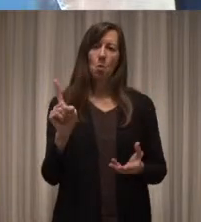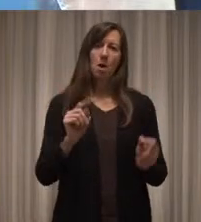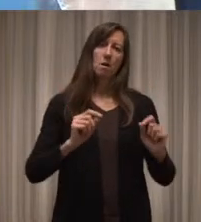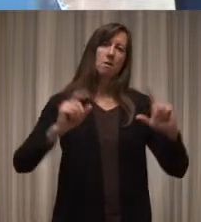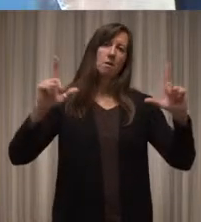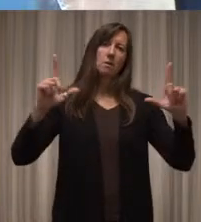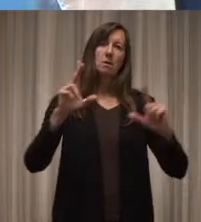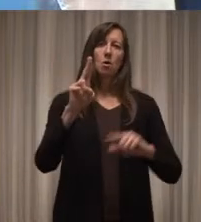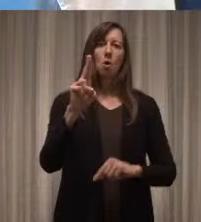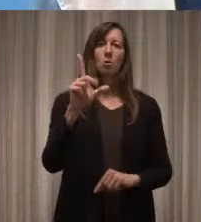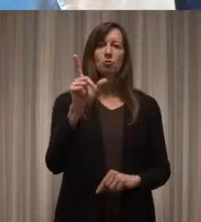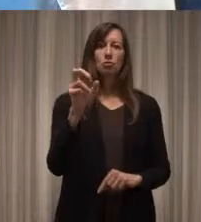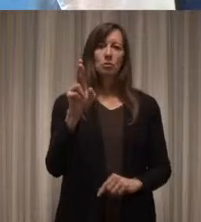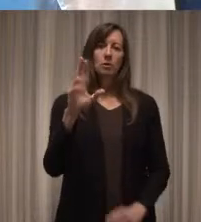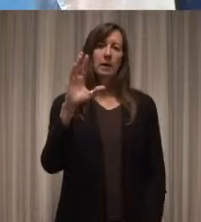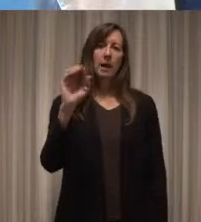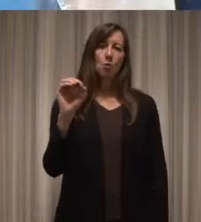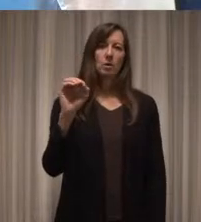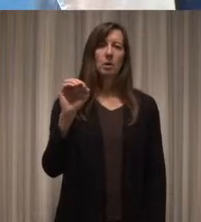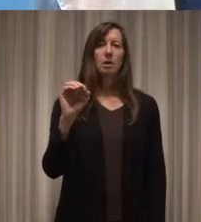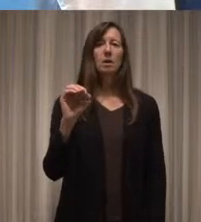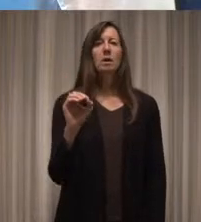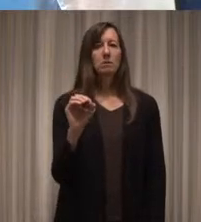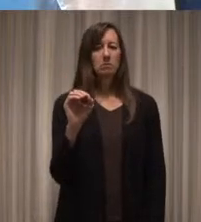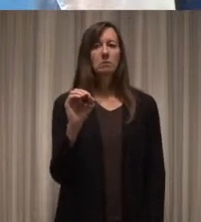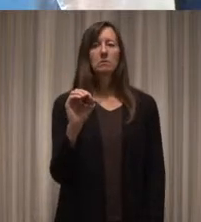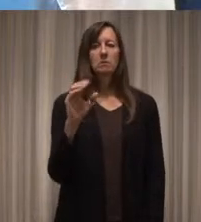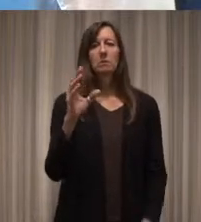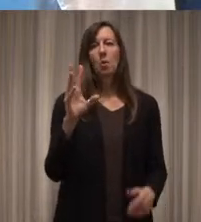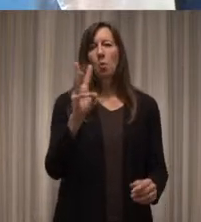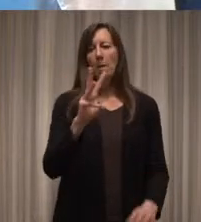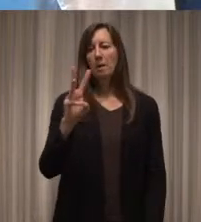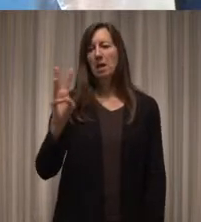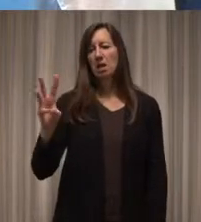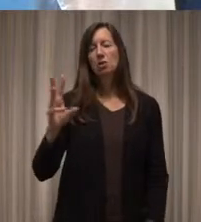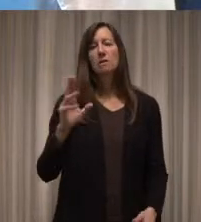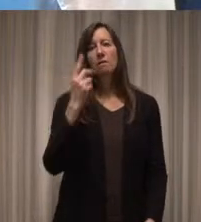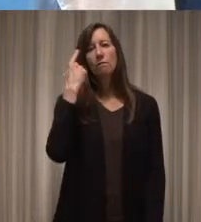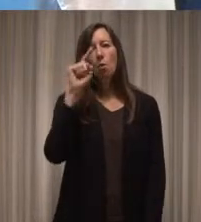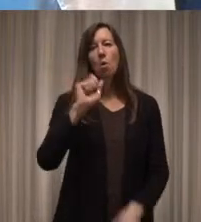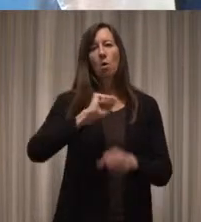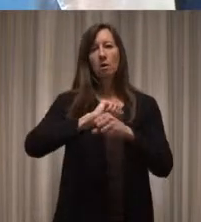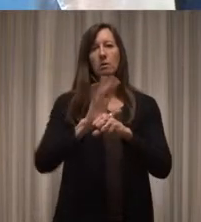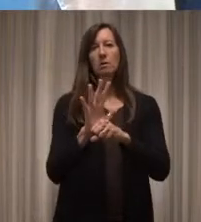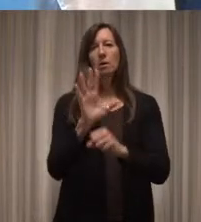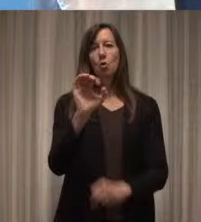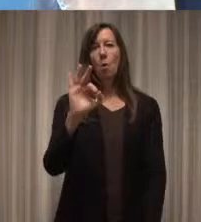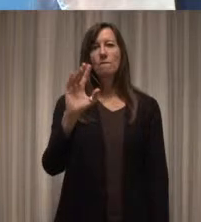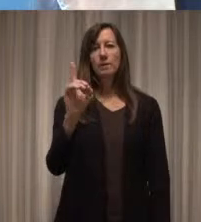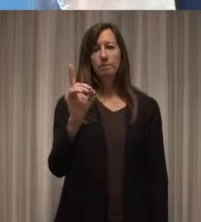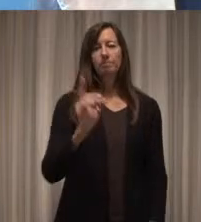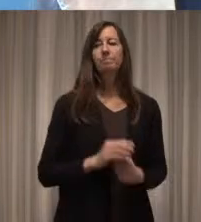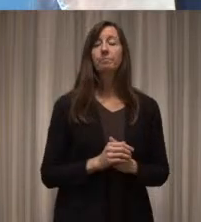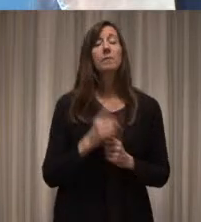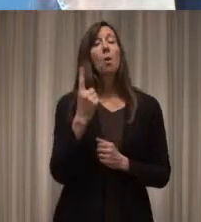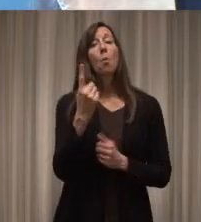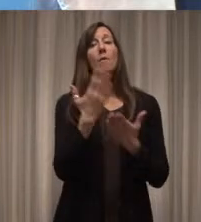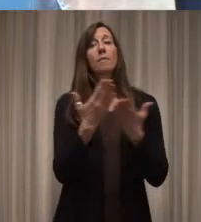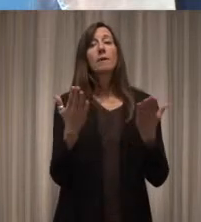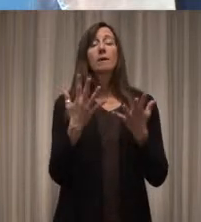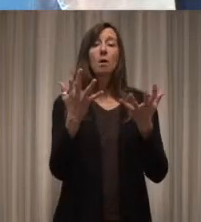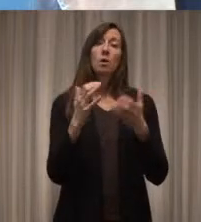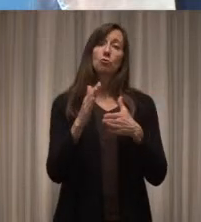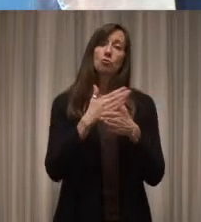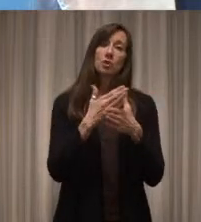COVID-19 webpage. The other thing, as I wrap up, that I just wanted to share with you all, which I've mentioned the last